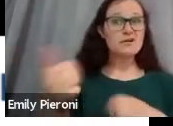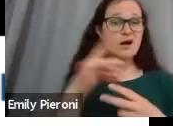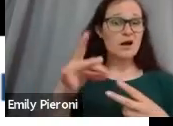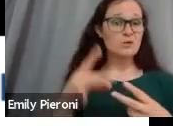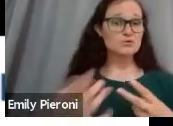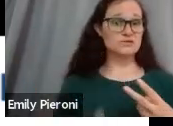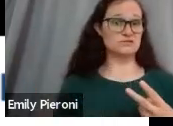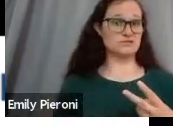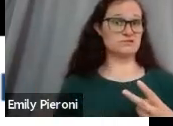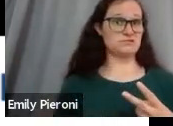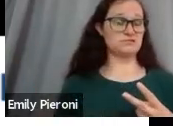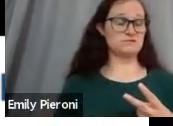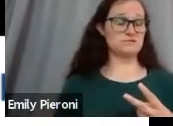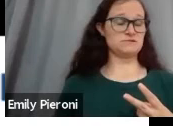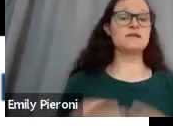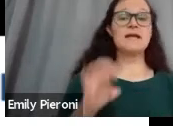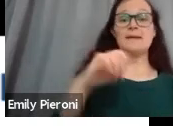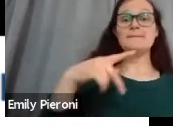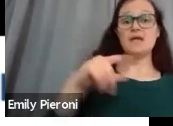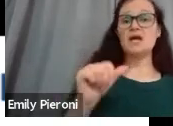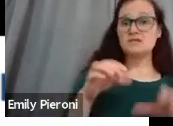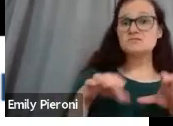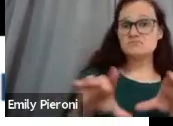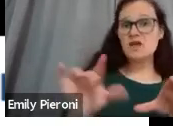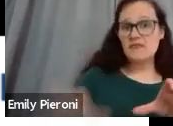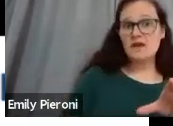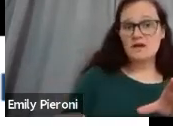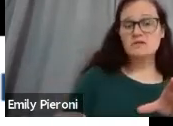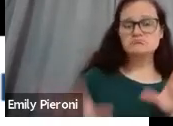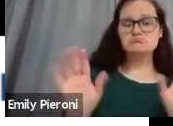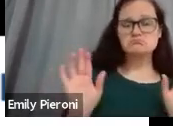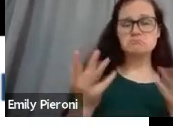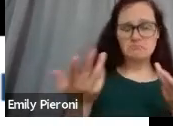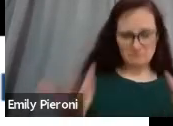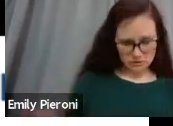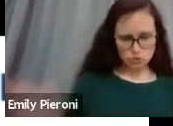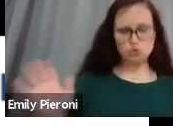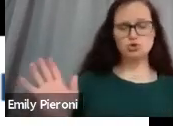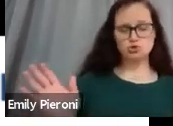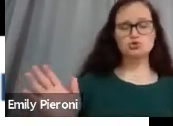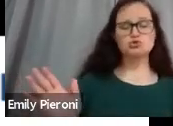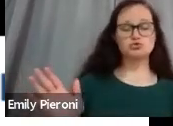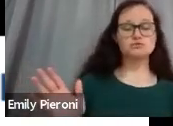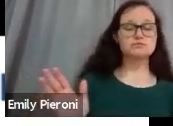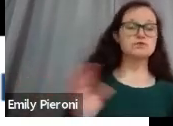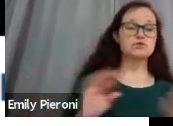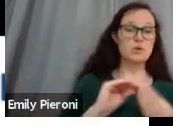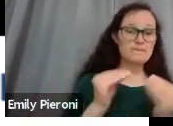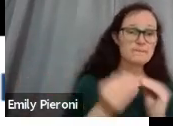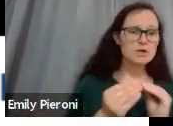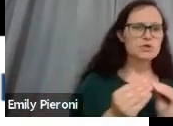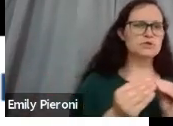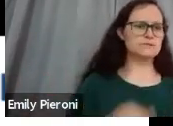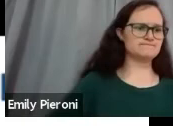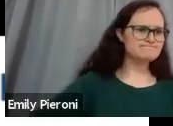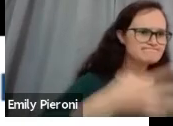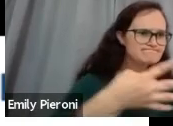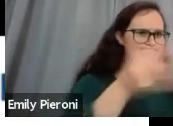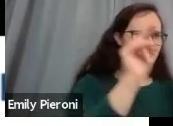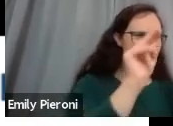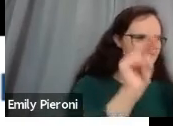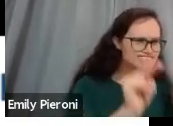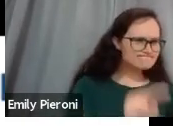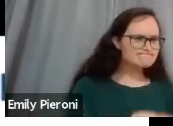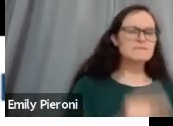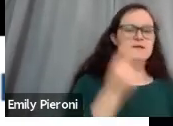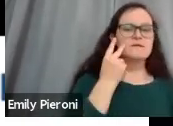alternatives. And the EPA has done that. They've been taking the data and looking out, and a brand new water reuse